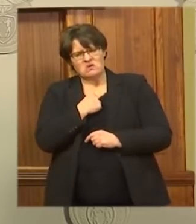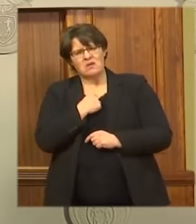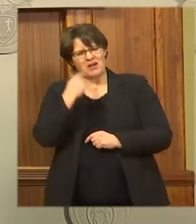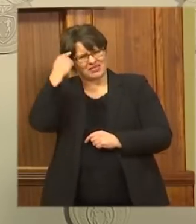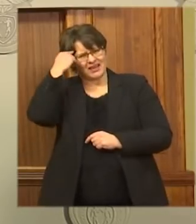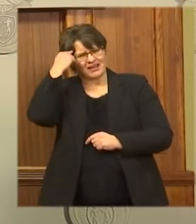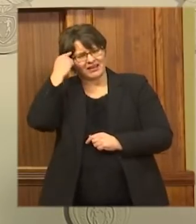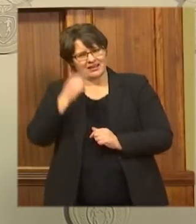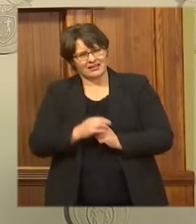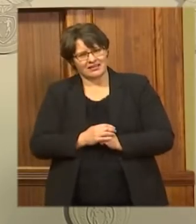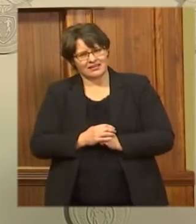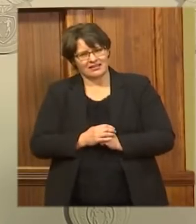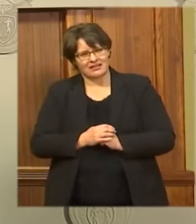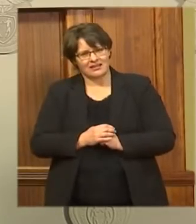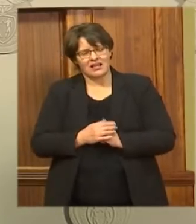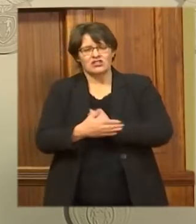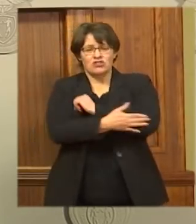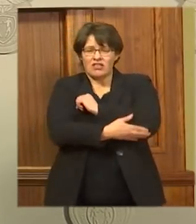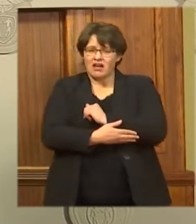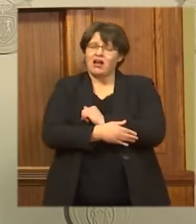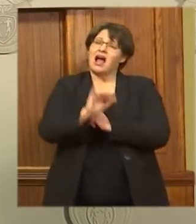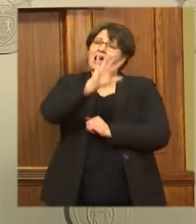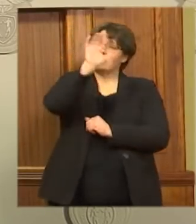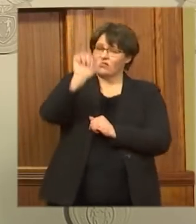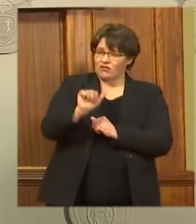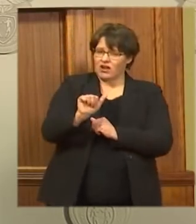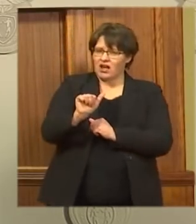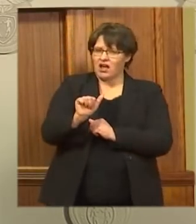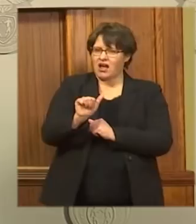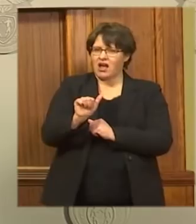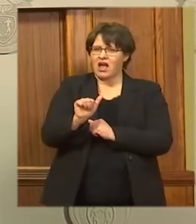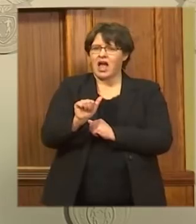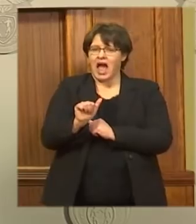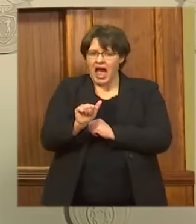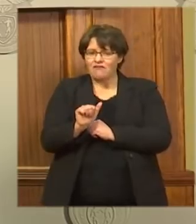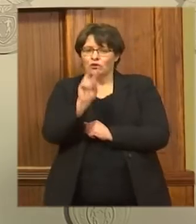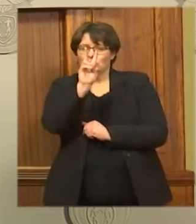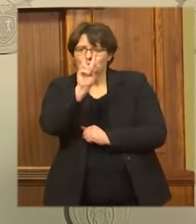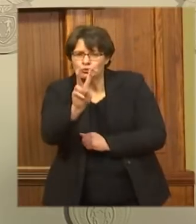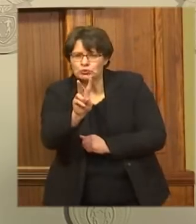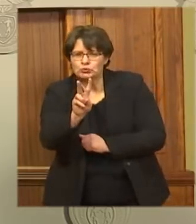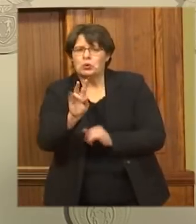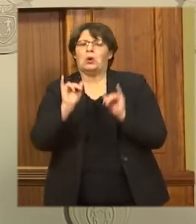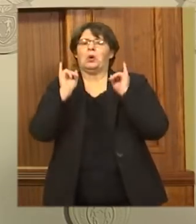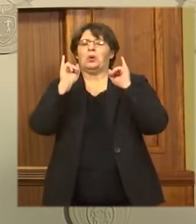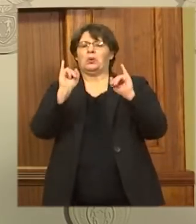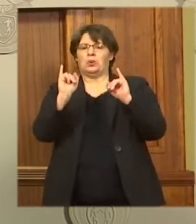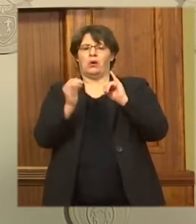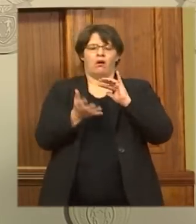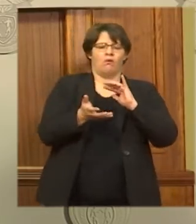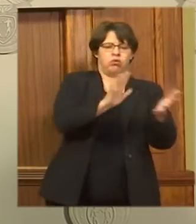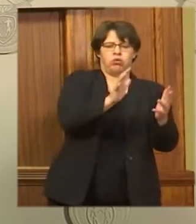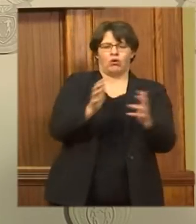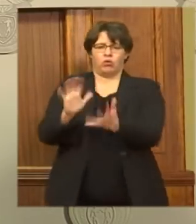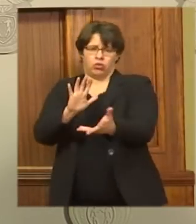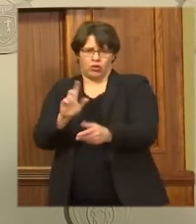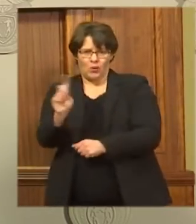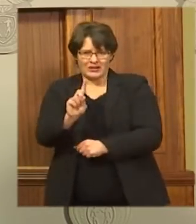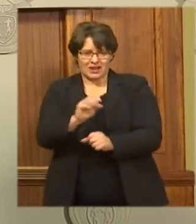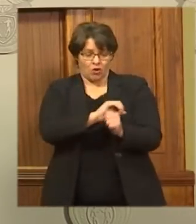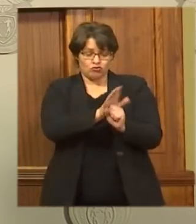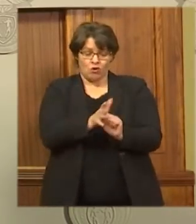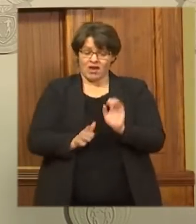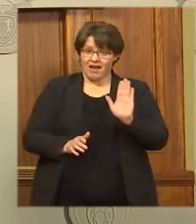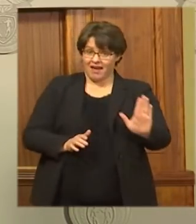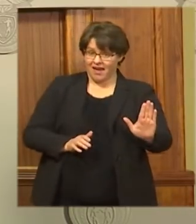in the midst of not one but two devastating epidemics: the coronavirus